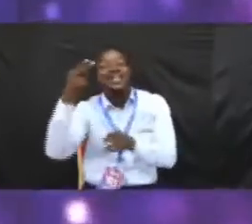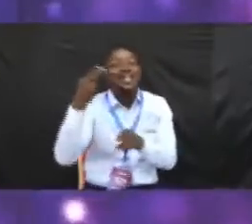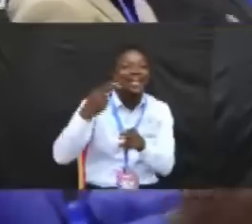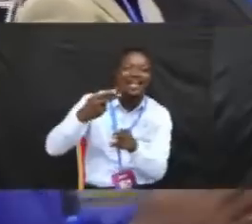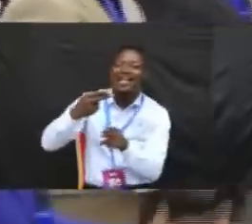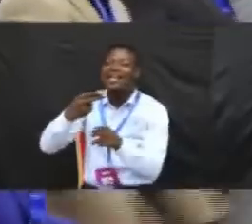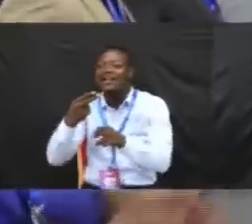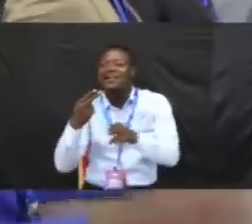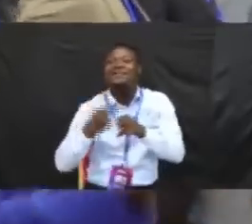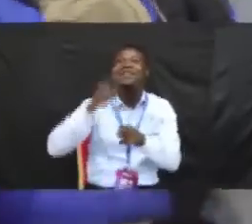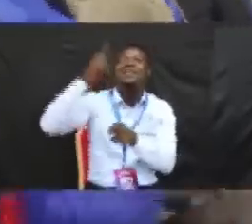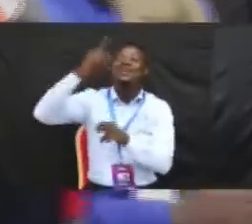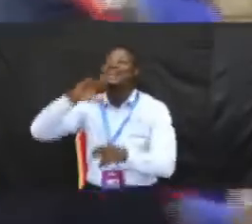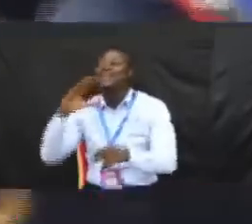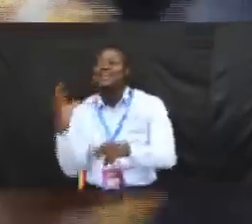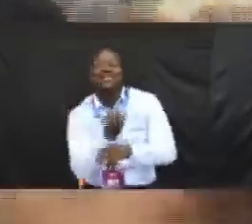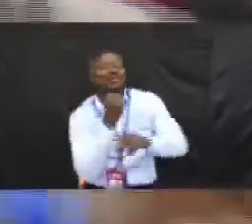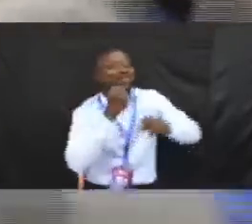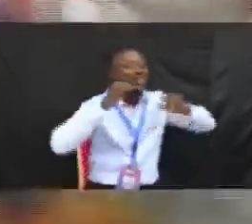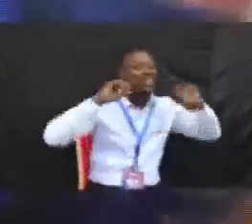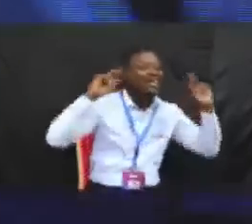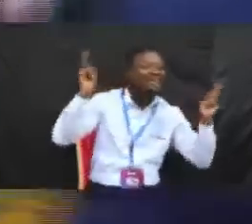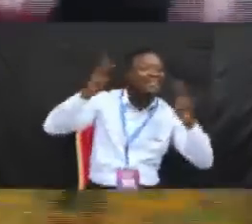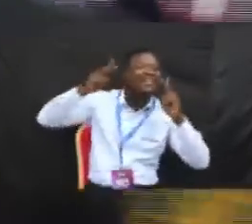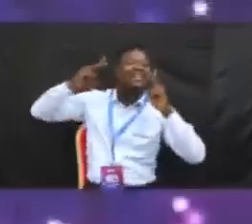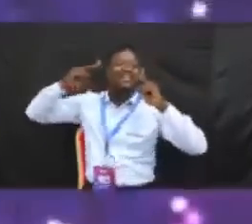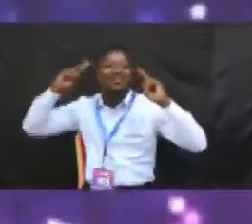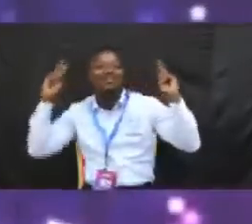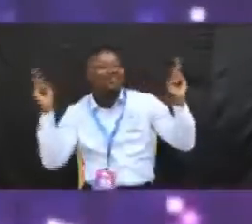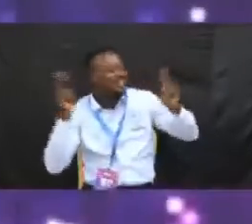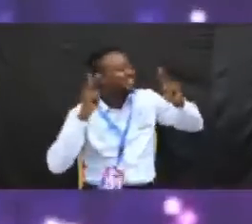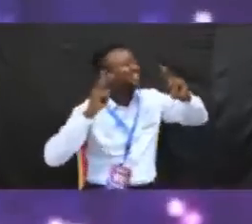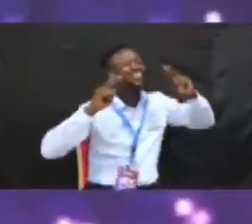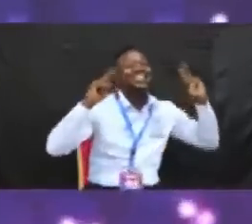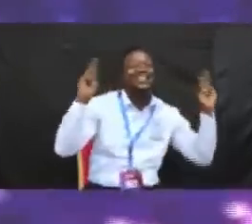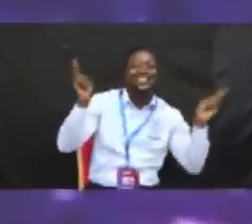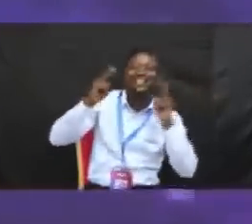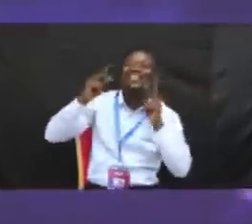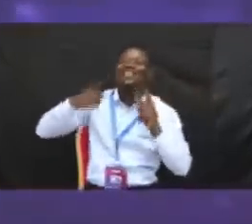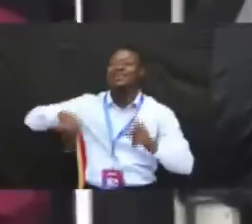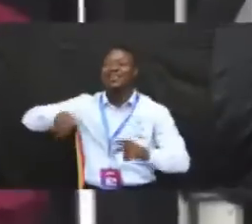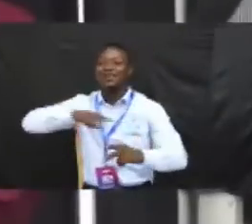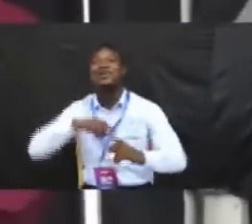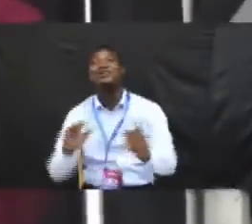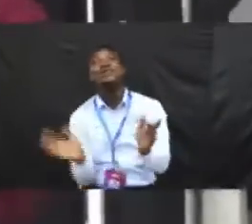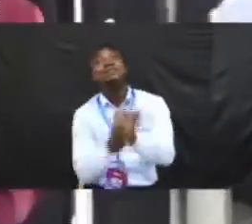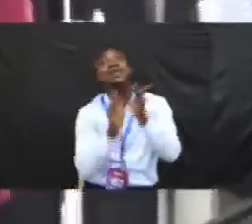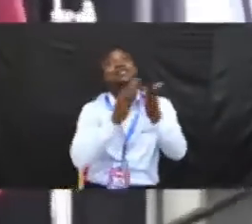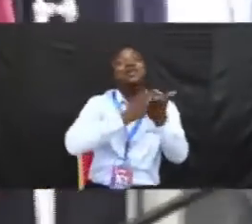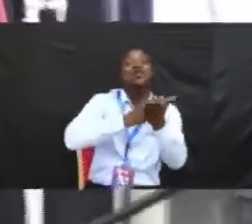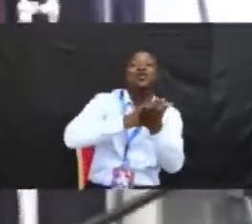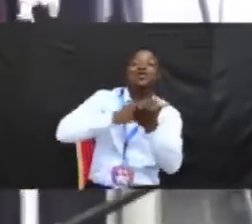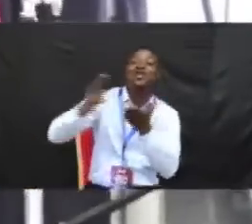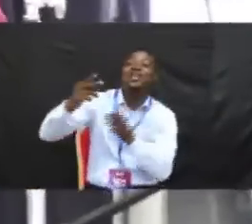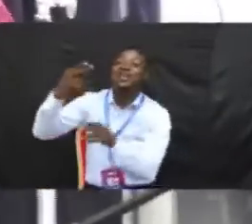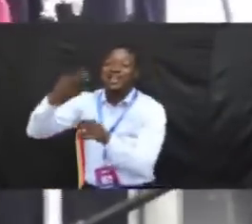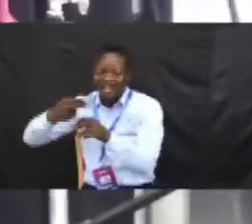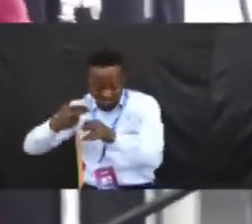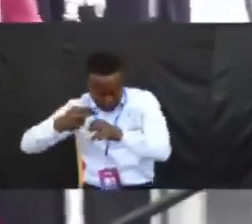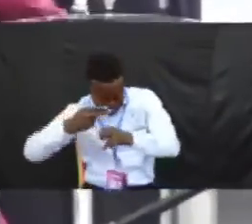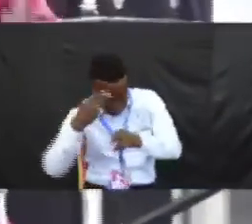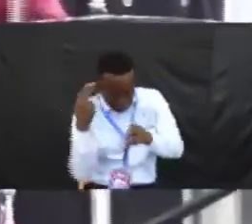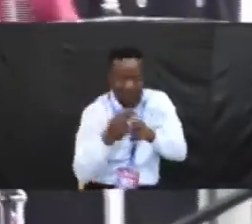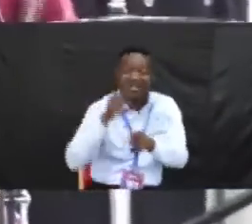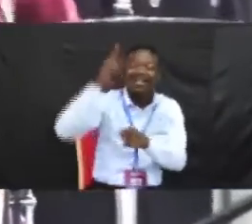holy name. You have won the vtory. We will praise your holy name. We will praise your holy